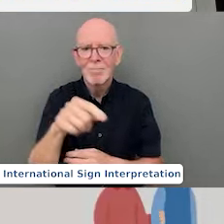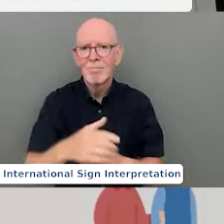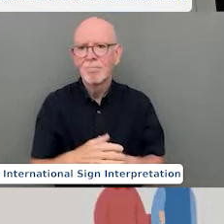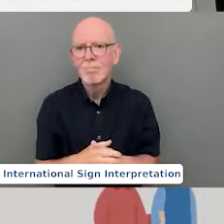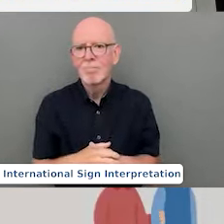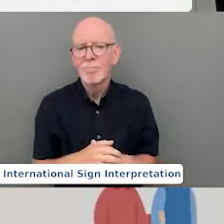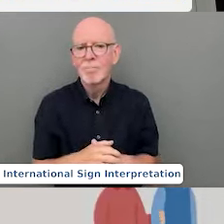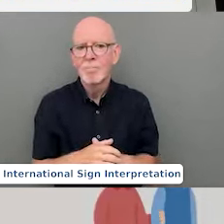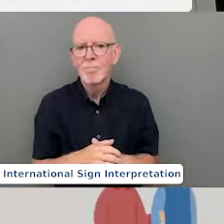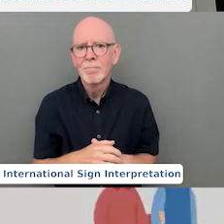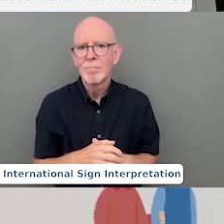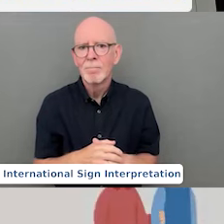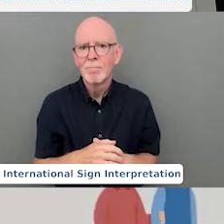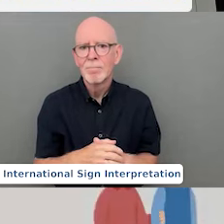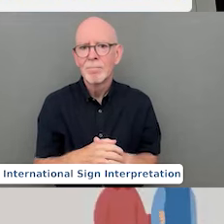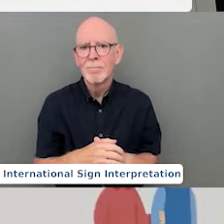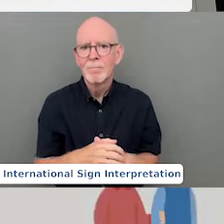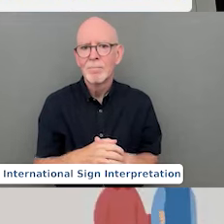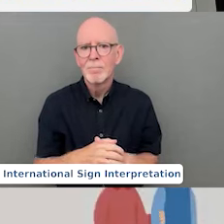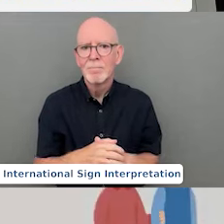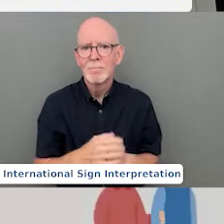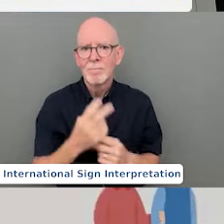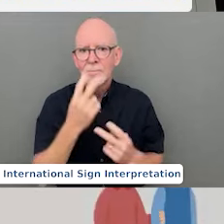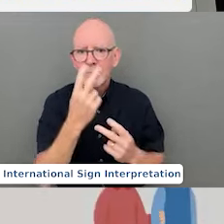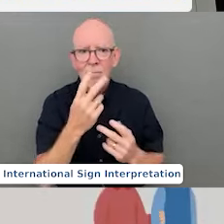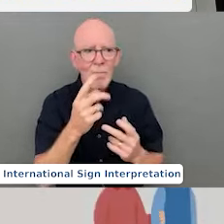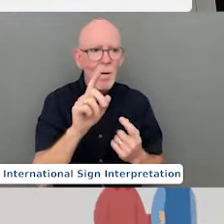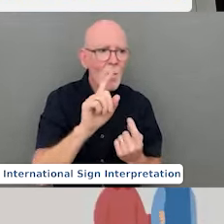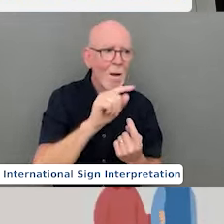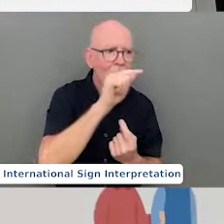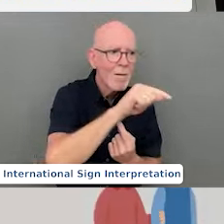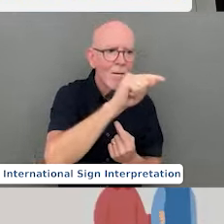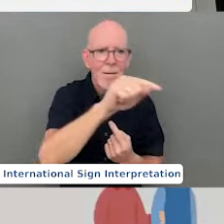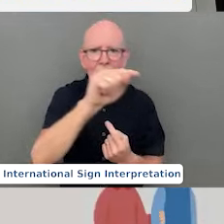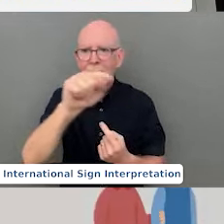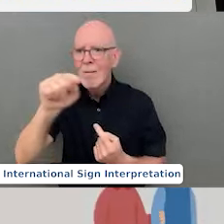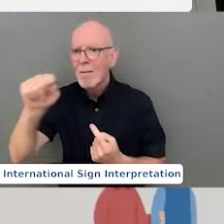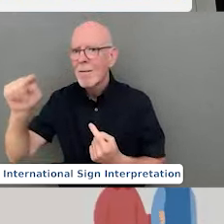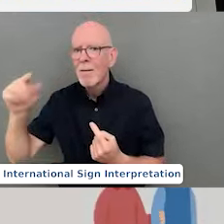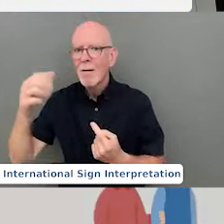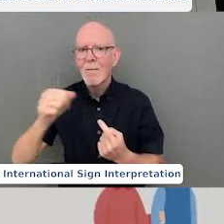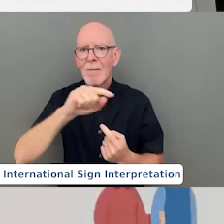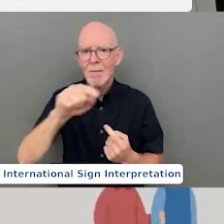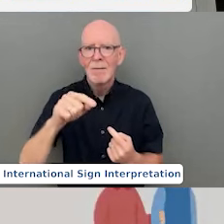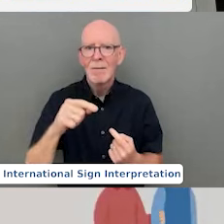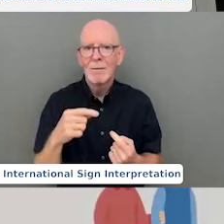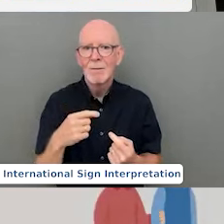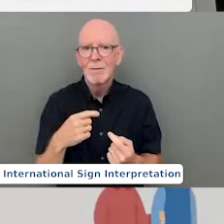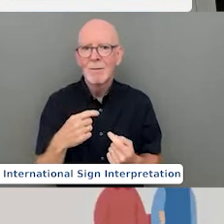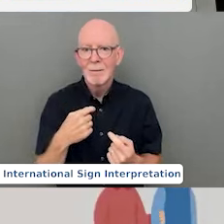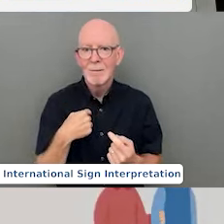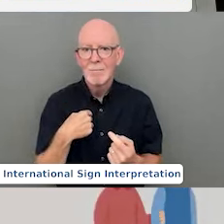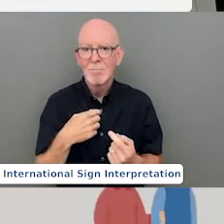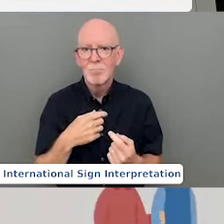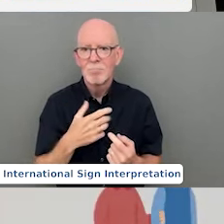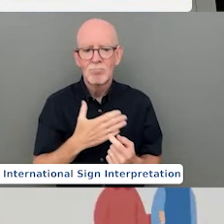the career development centers, and also along with disability service centers which are located